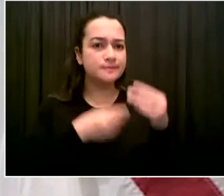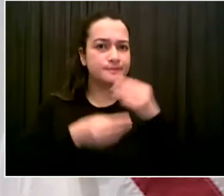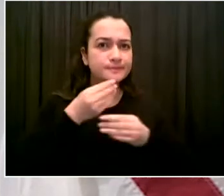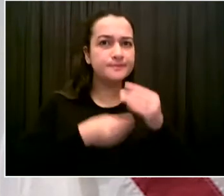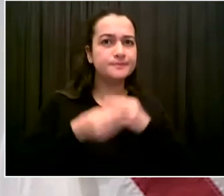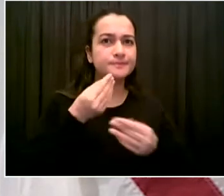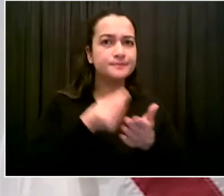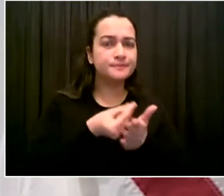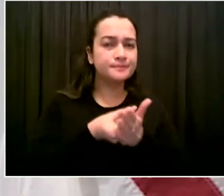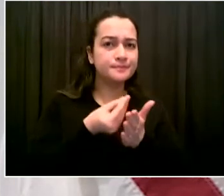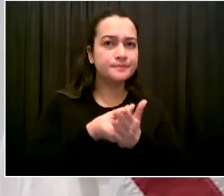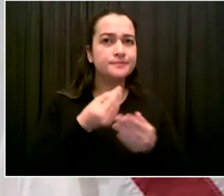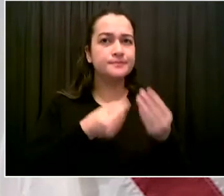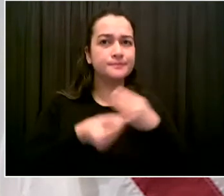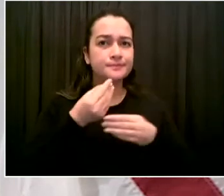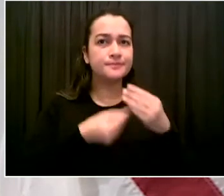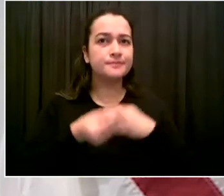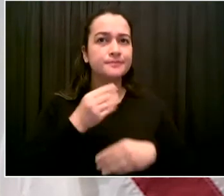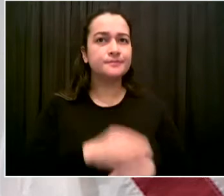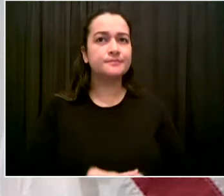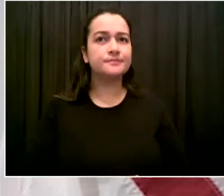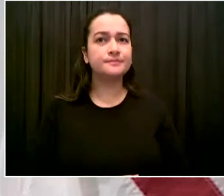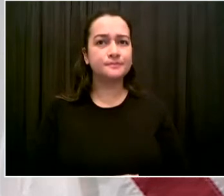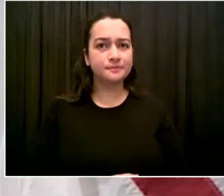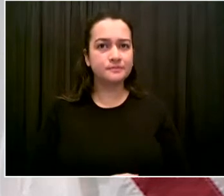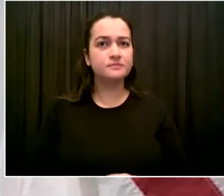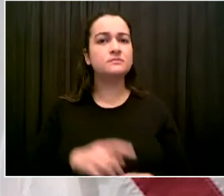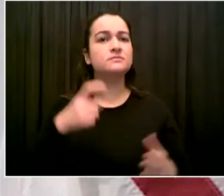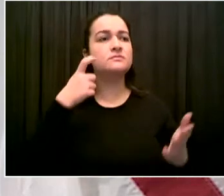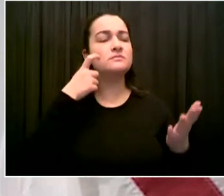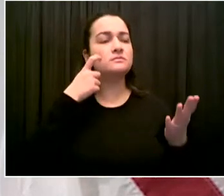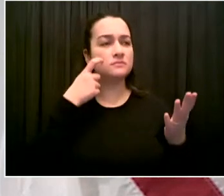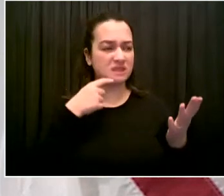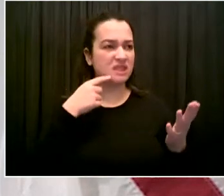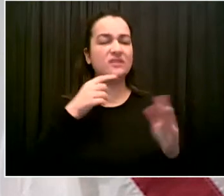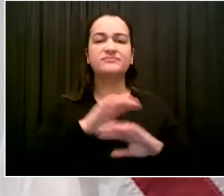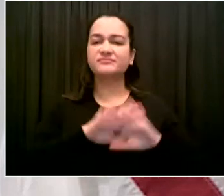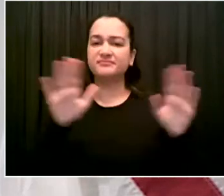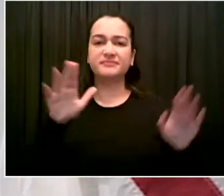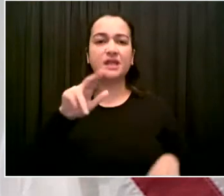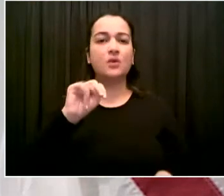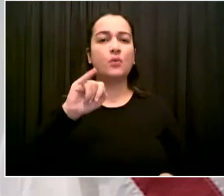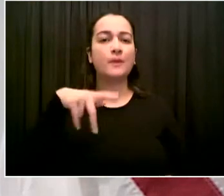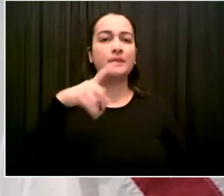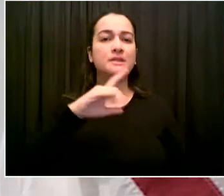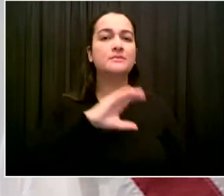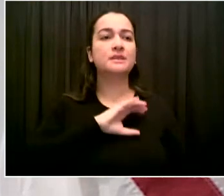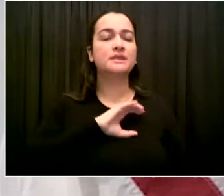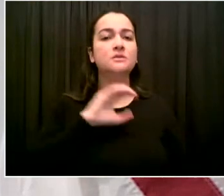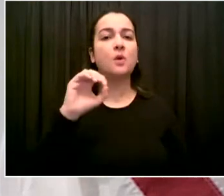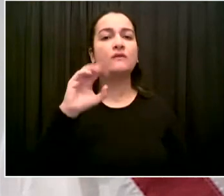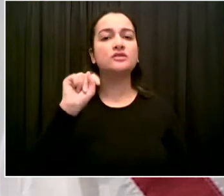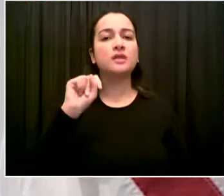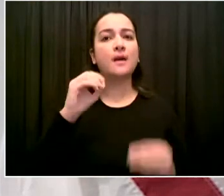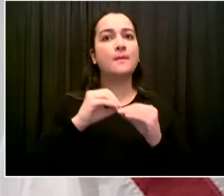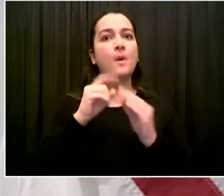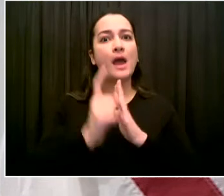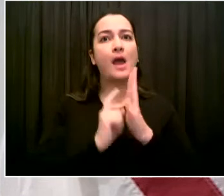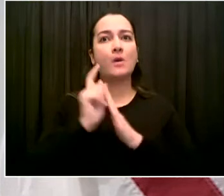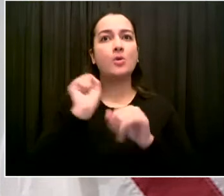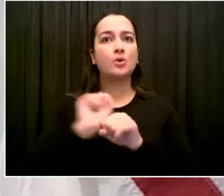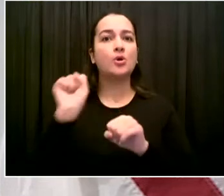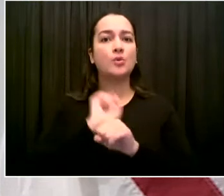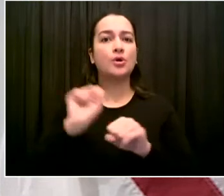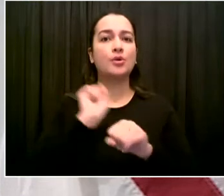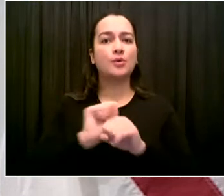routinely blows their overtime budget, you said, quote, "What we're talking about is the kind of overtime that is normally relied upon. The NYPD is particularly well